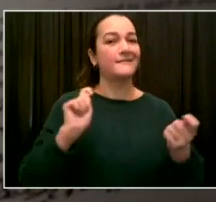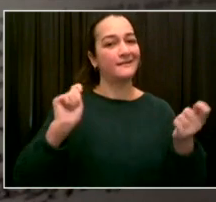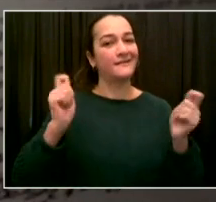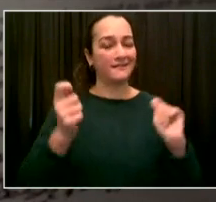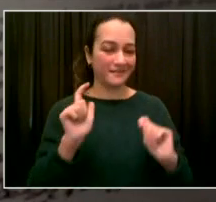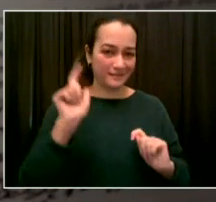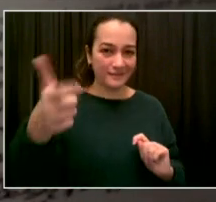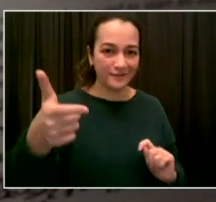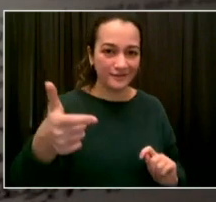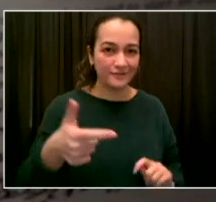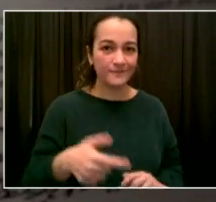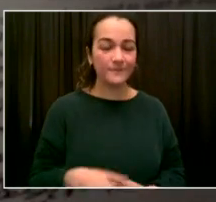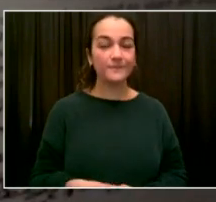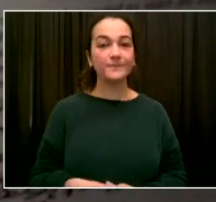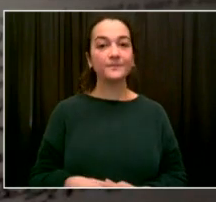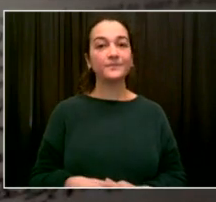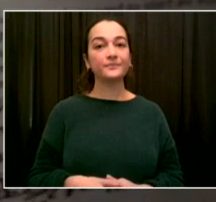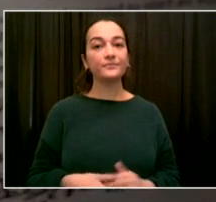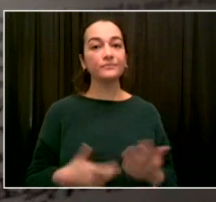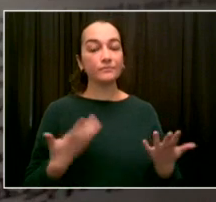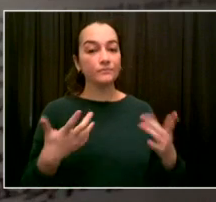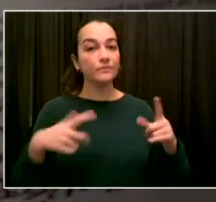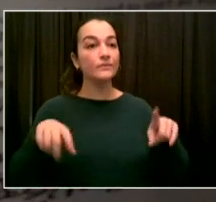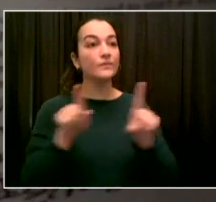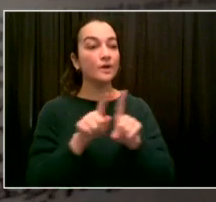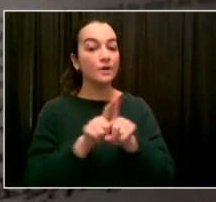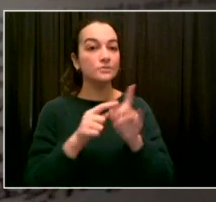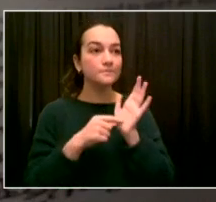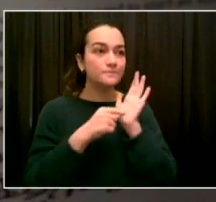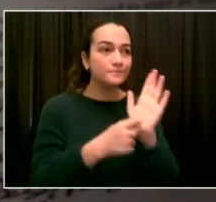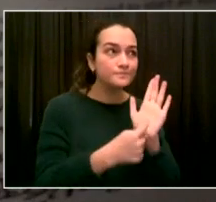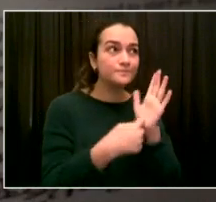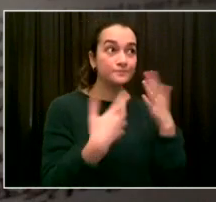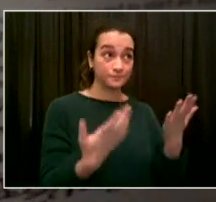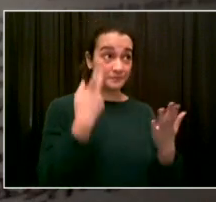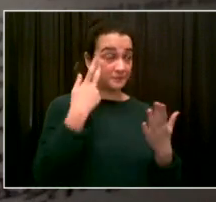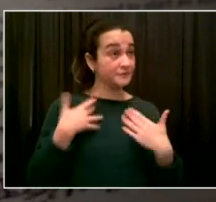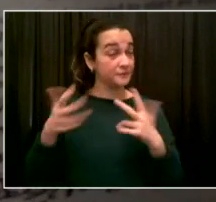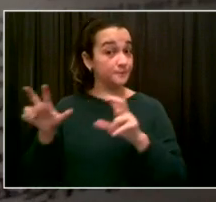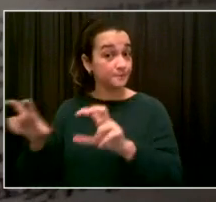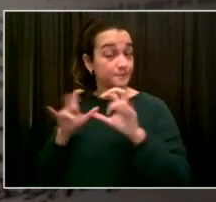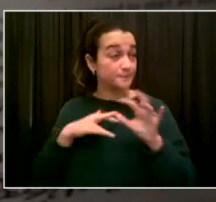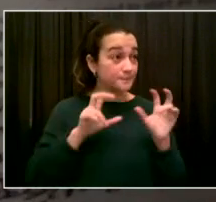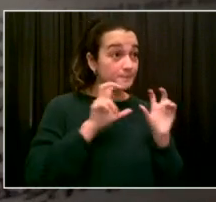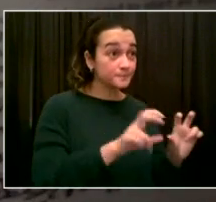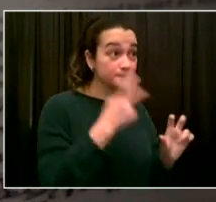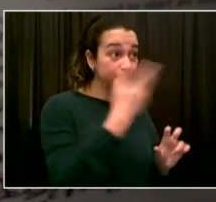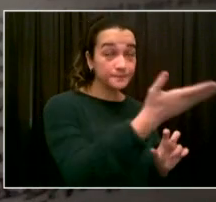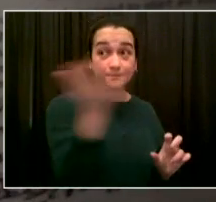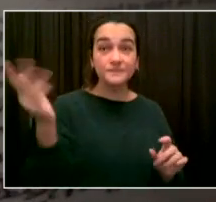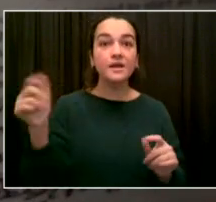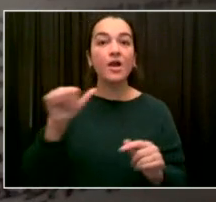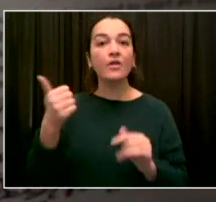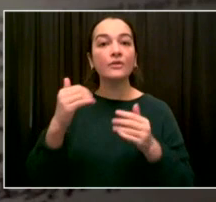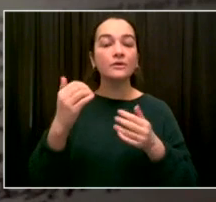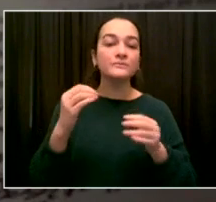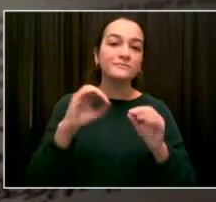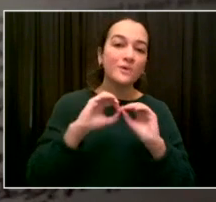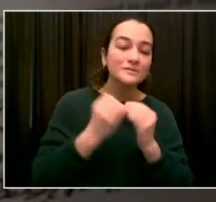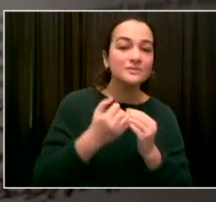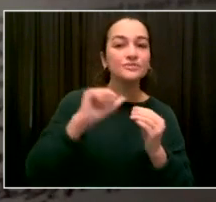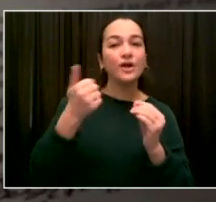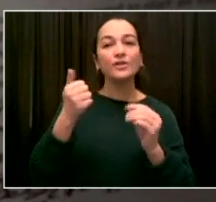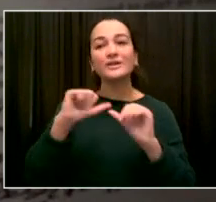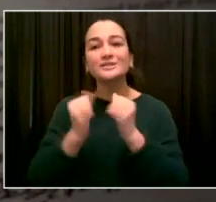with policymakers in city government to allow them to take very reasonable, very sensible,